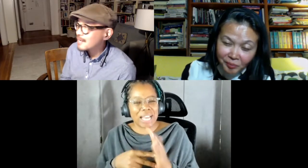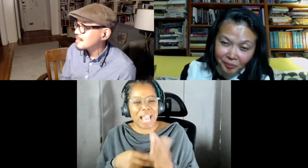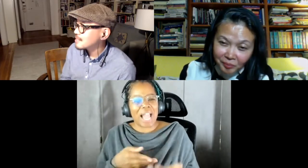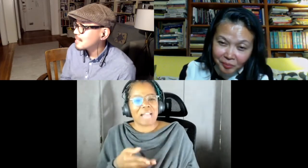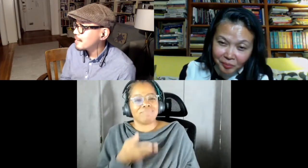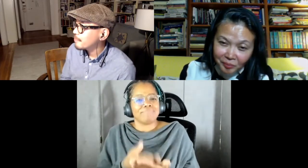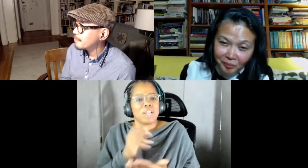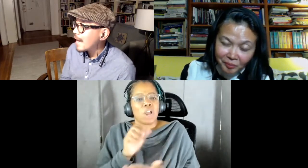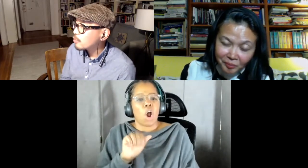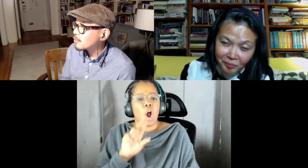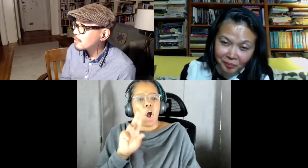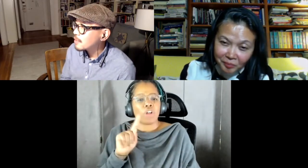It's like this outward